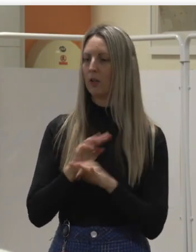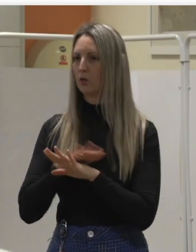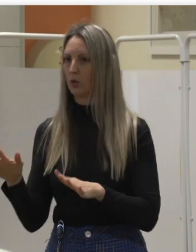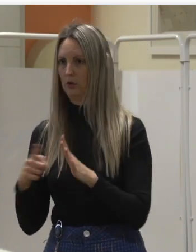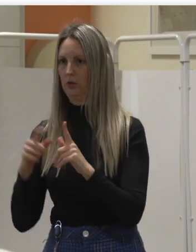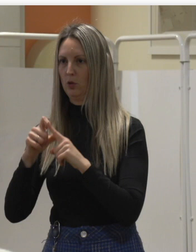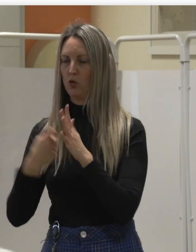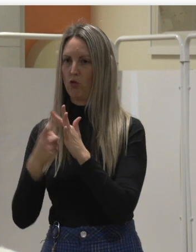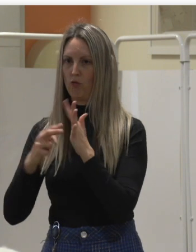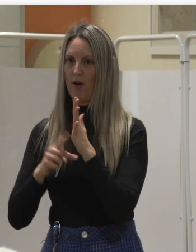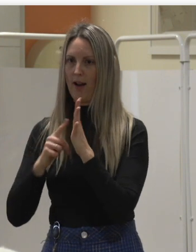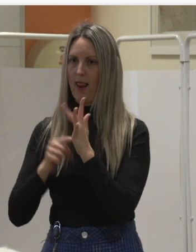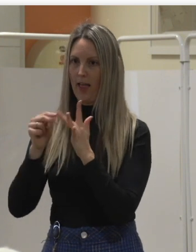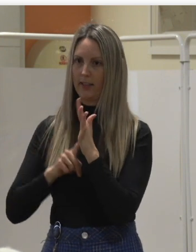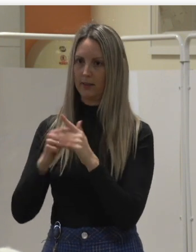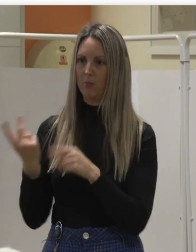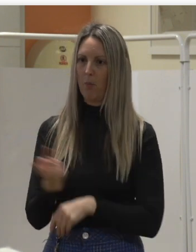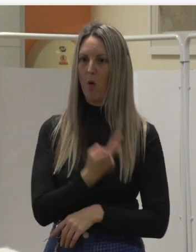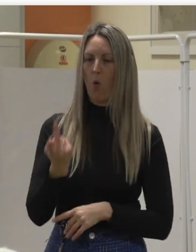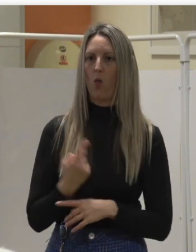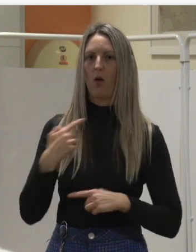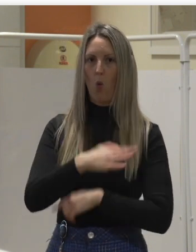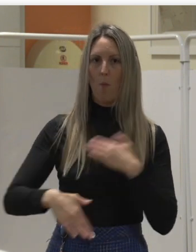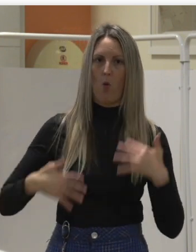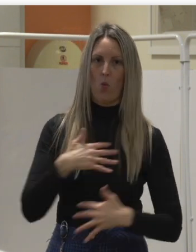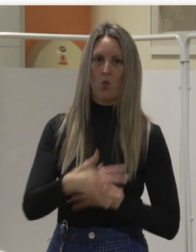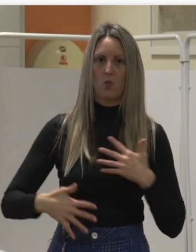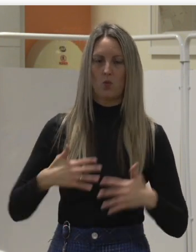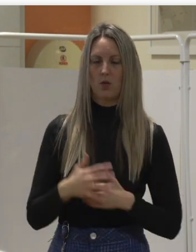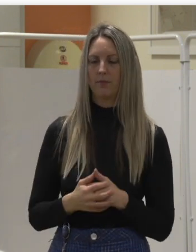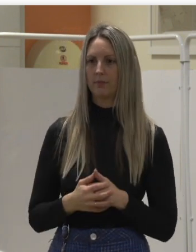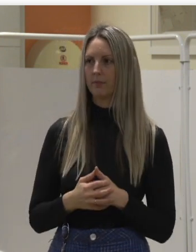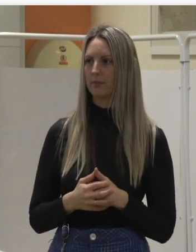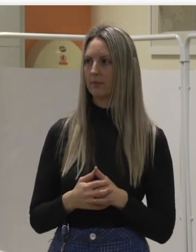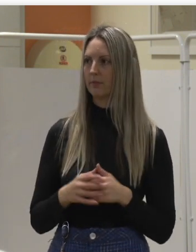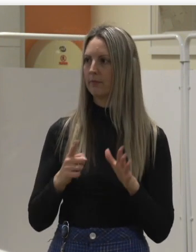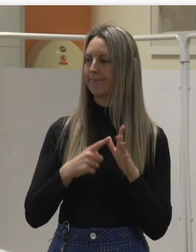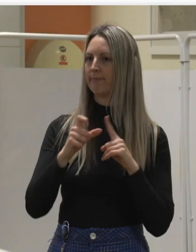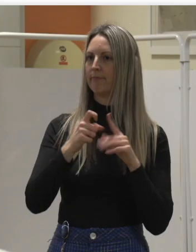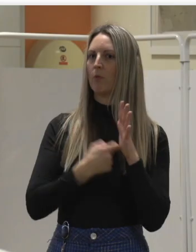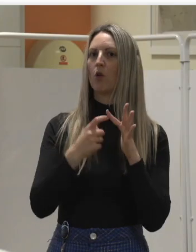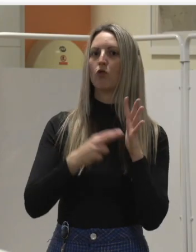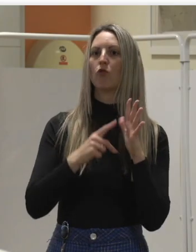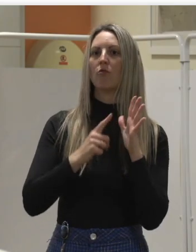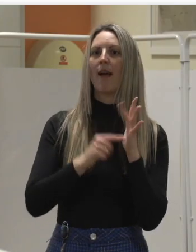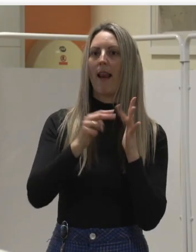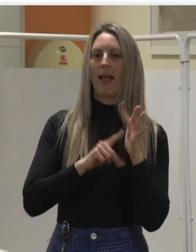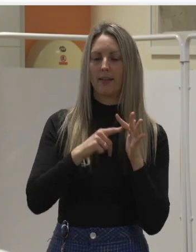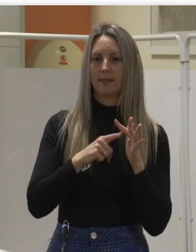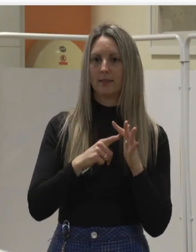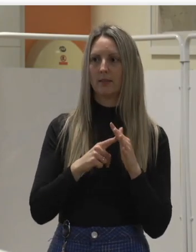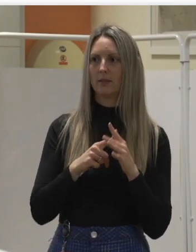predominantly, and that causes the fright response, which means you have muscle relaxation, you